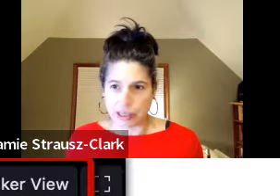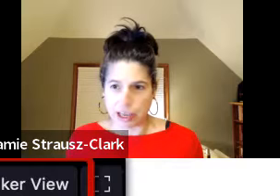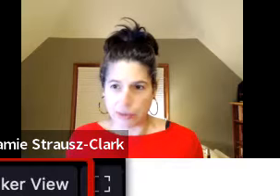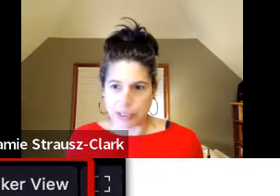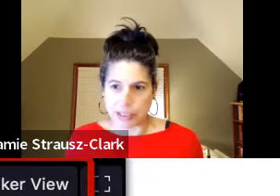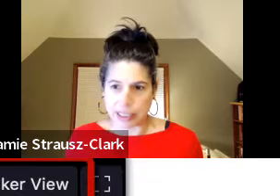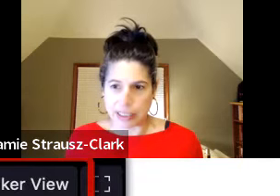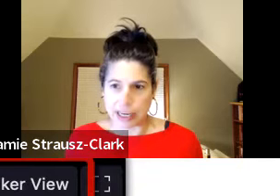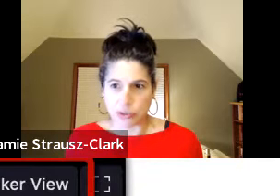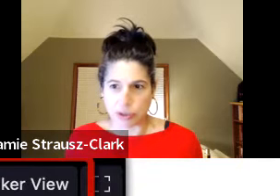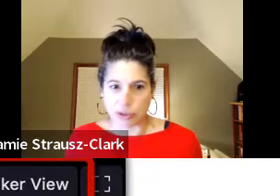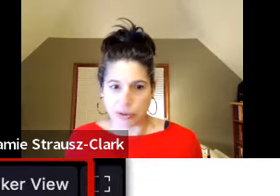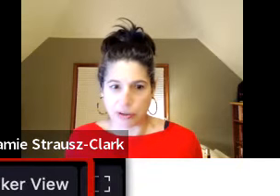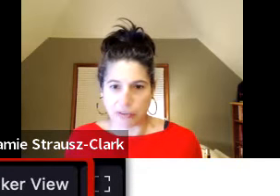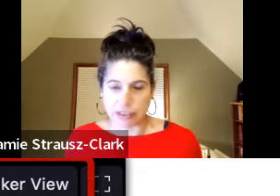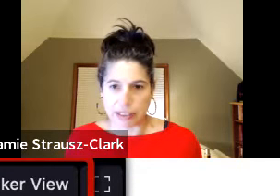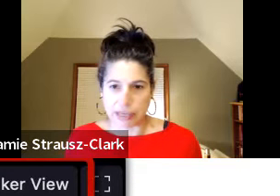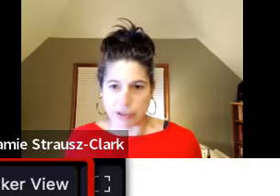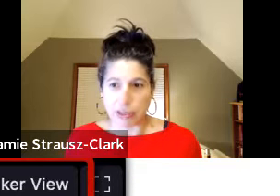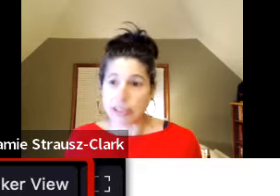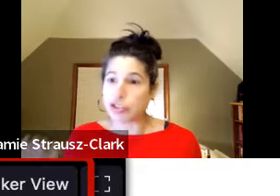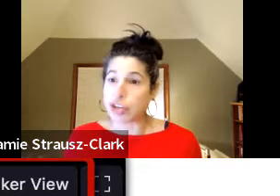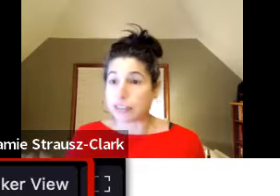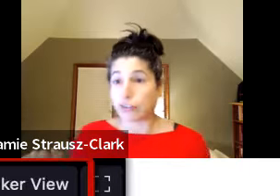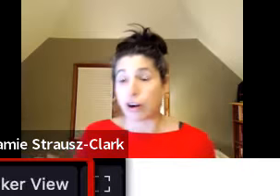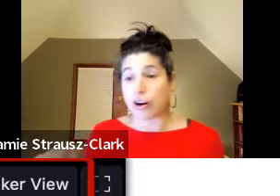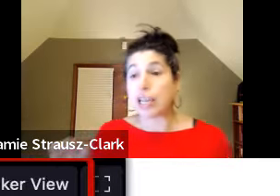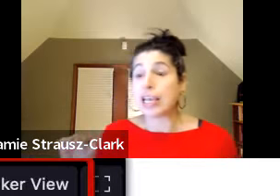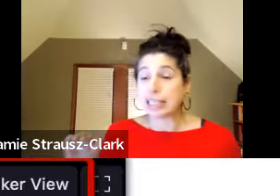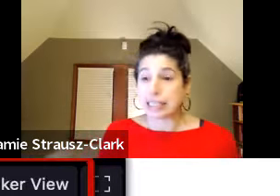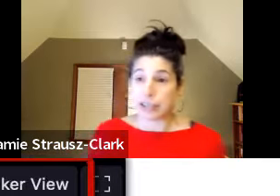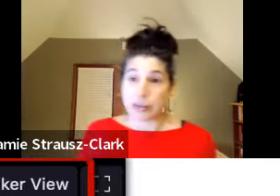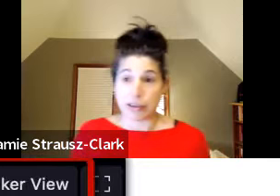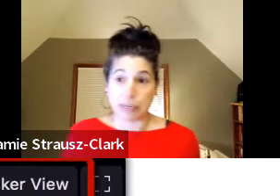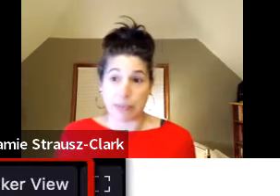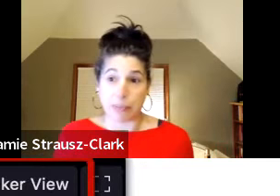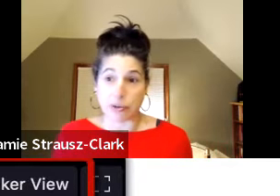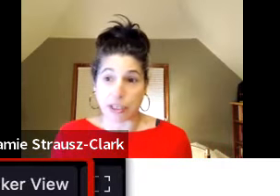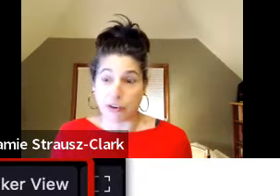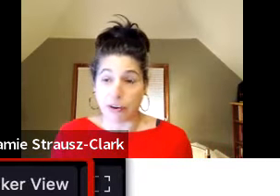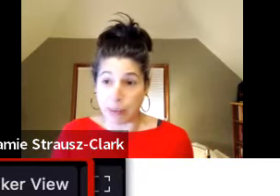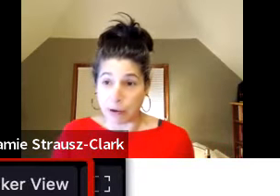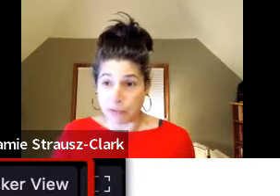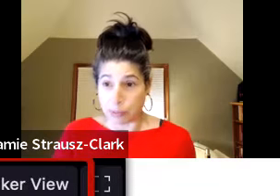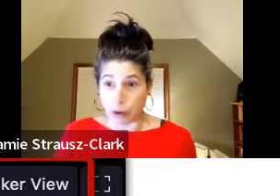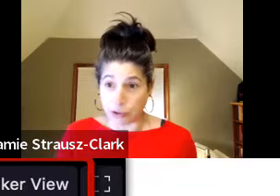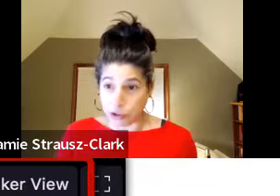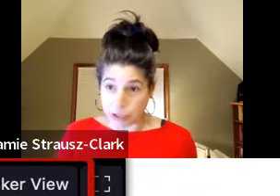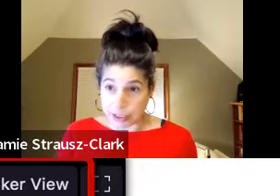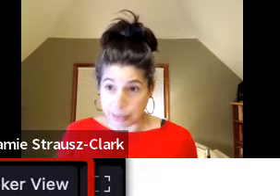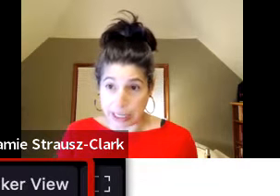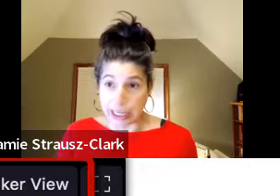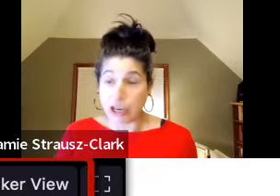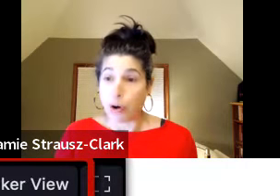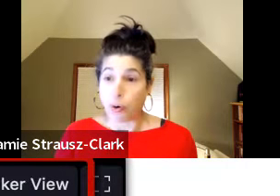just helps us engage with you and facilitate with you. And this is just for our steering committee members. If you're a member of the broader